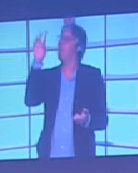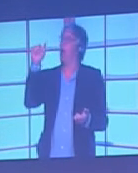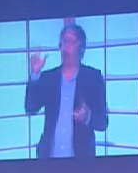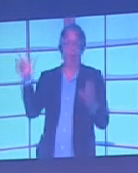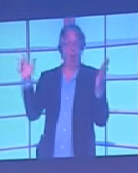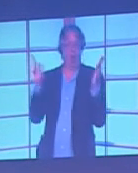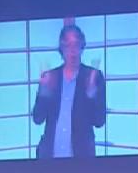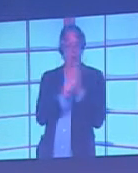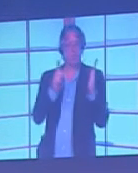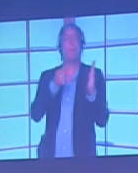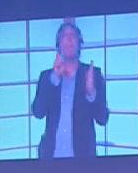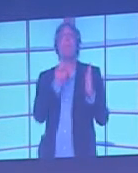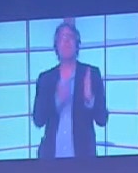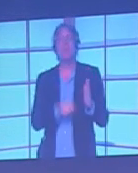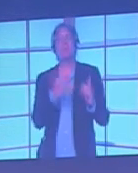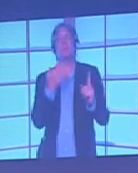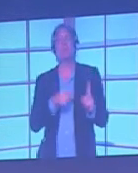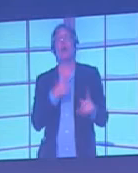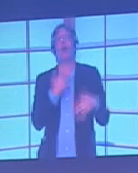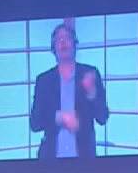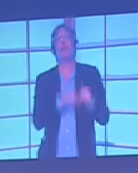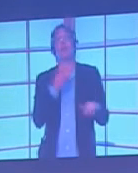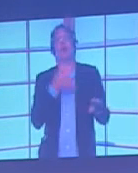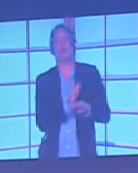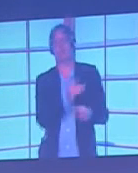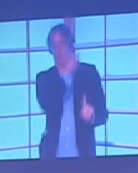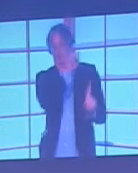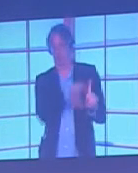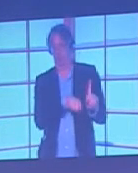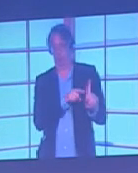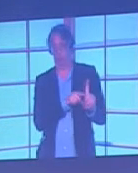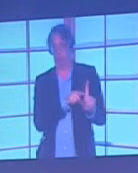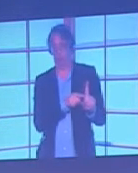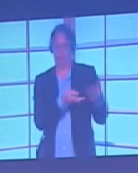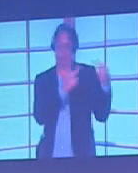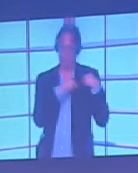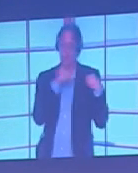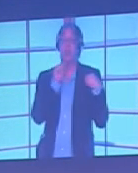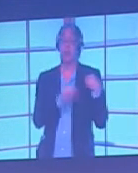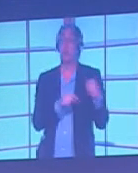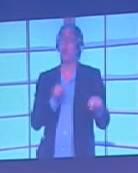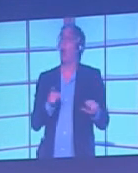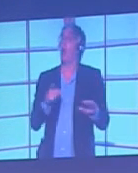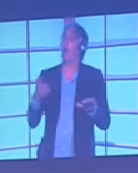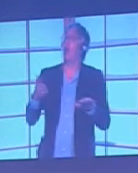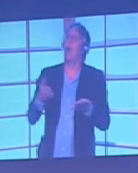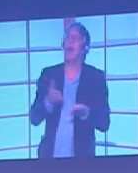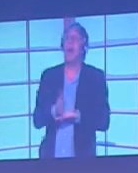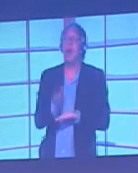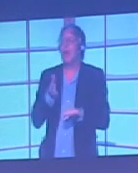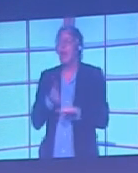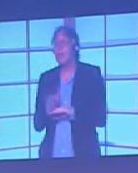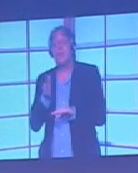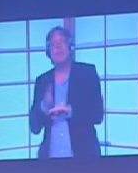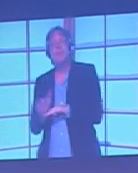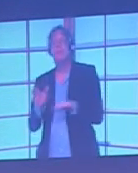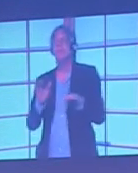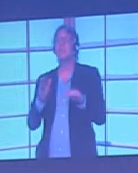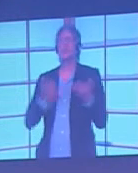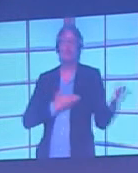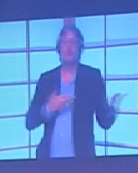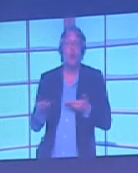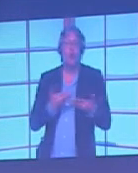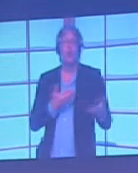disability access officer to support the provision of inclusive, accessible facilities and